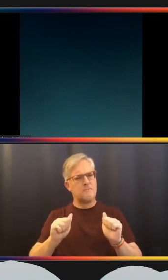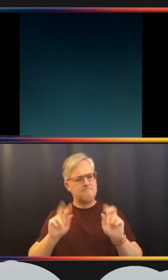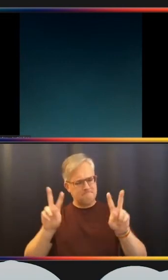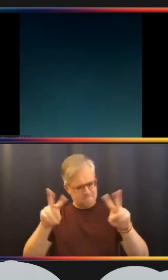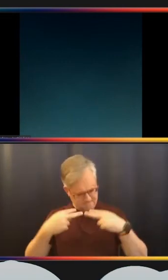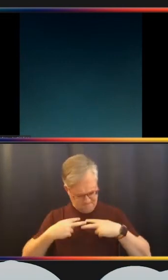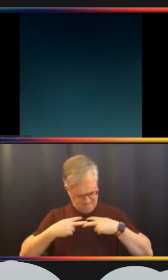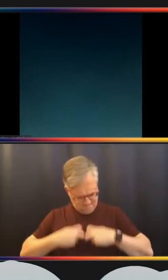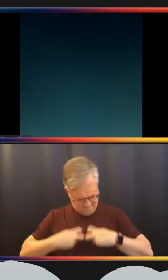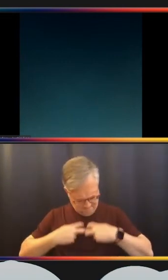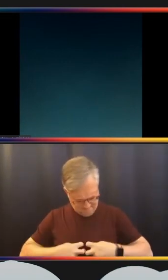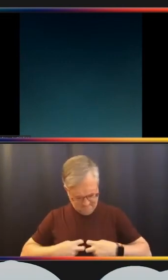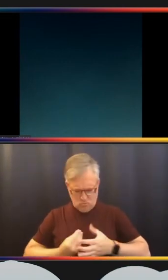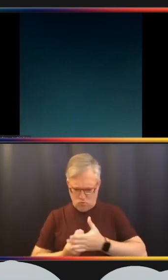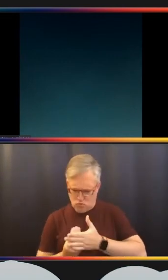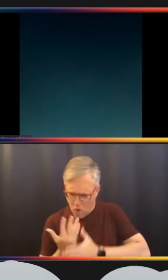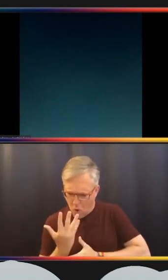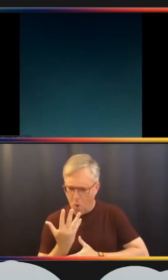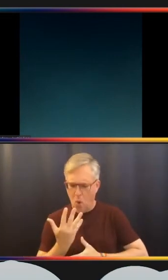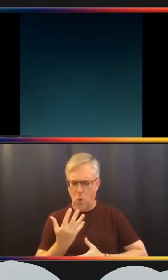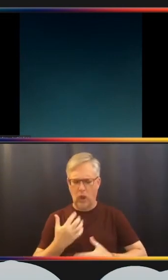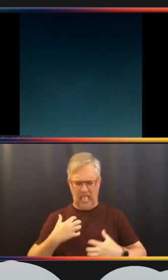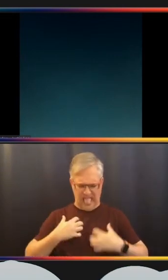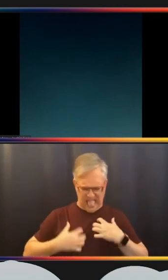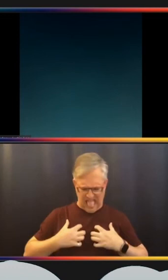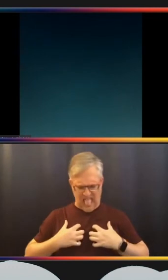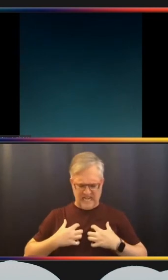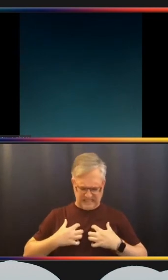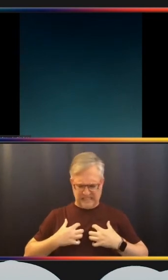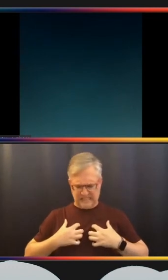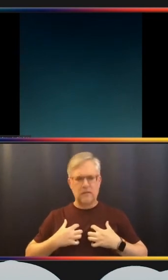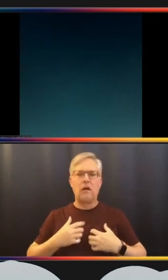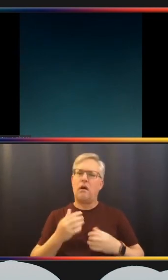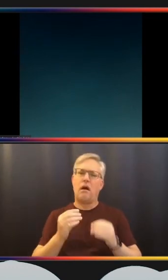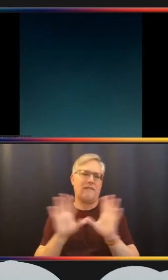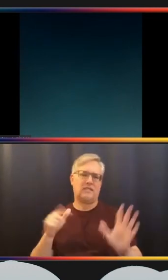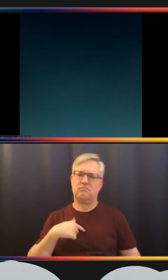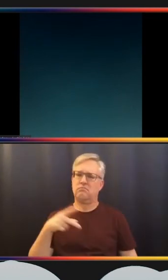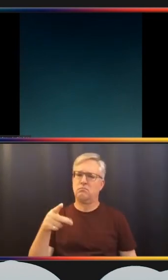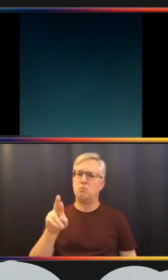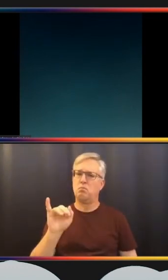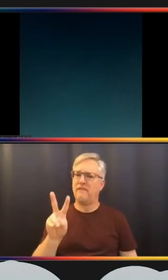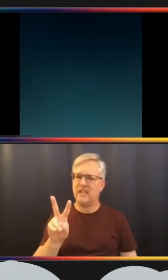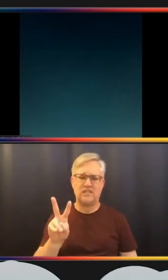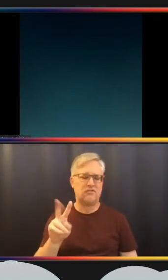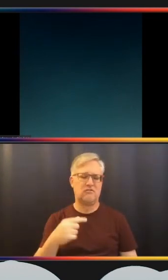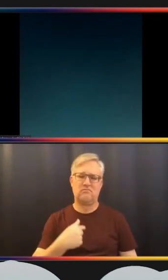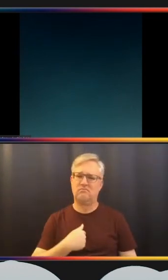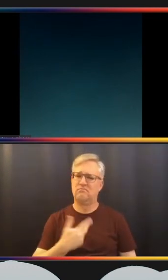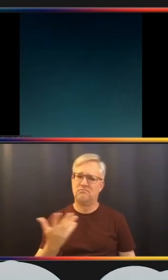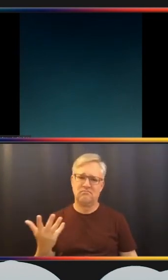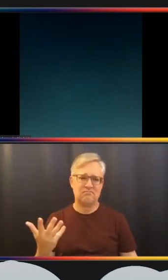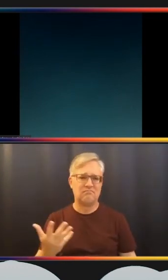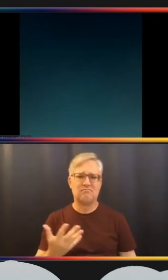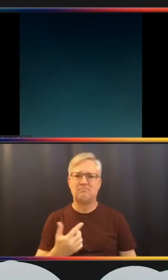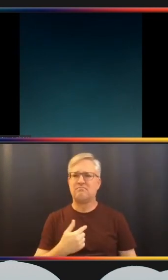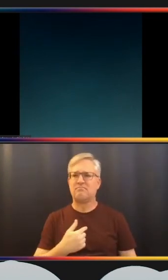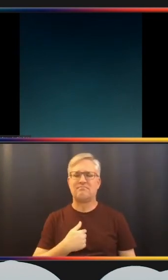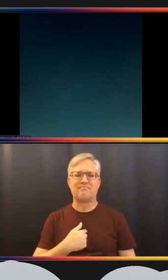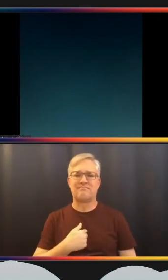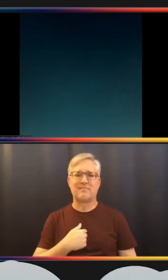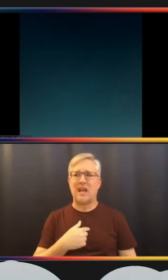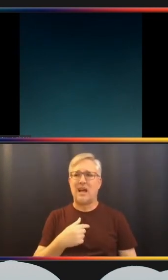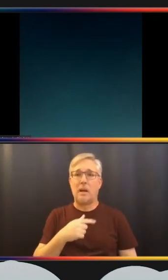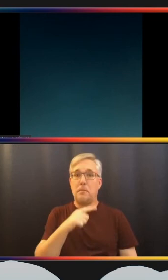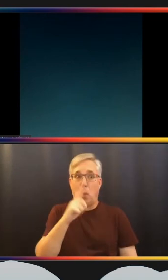the uncomfortable and do, and obviously I'm in a super privileged position where I don't have to, I'm not a necessary worker and I don't have